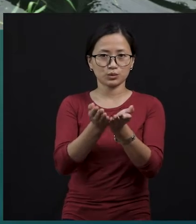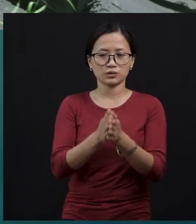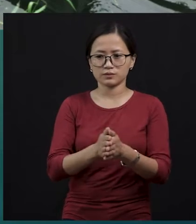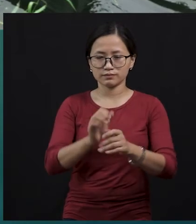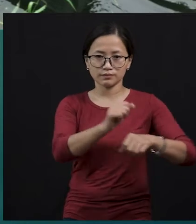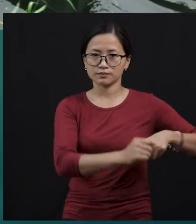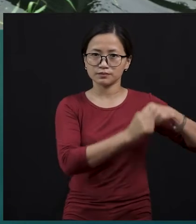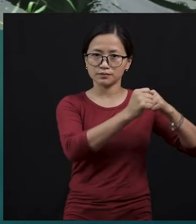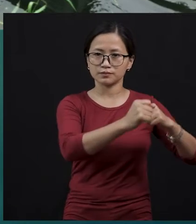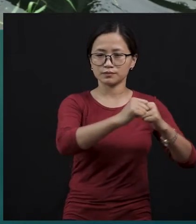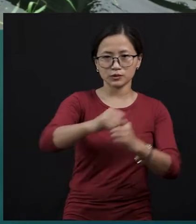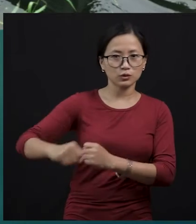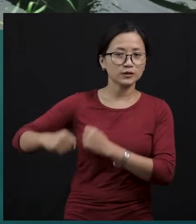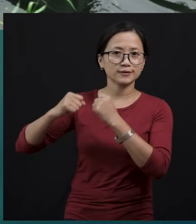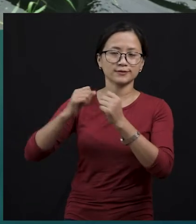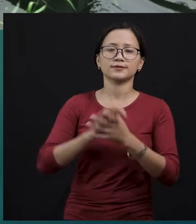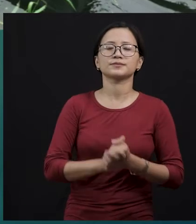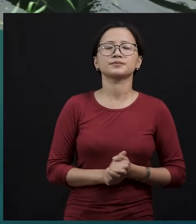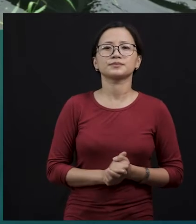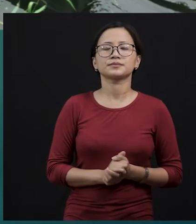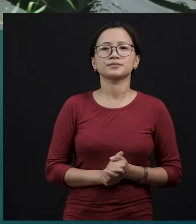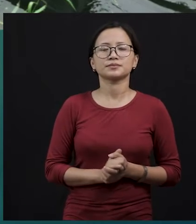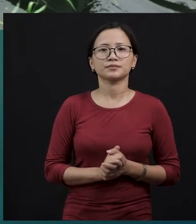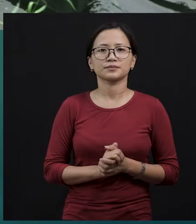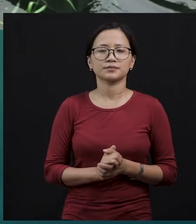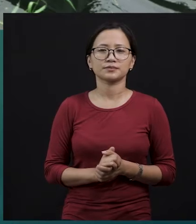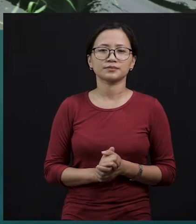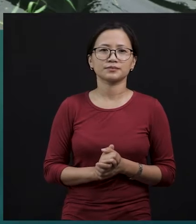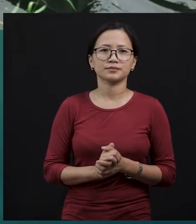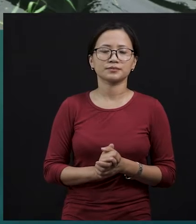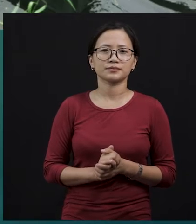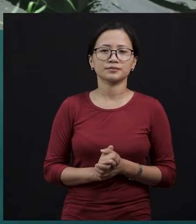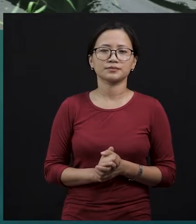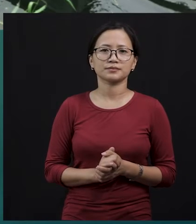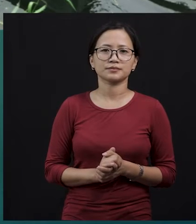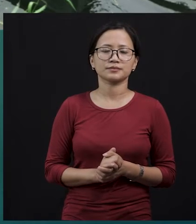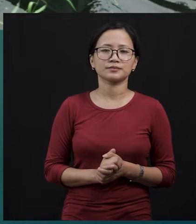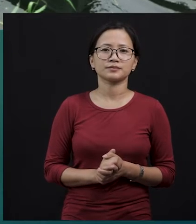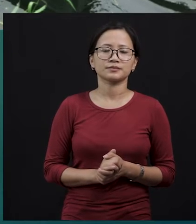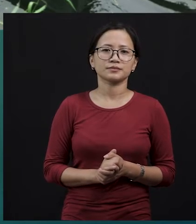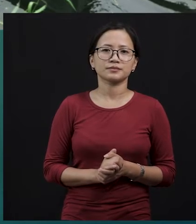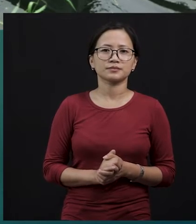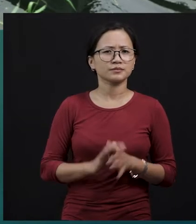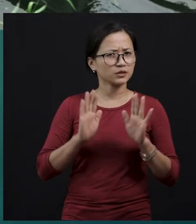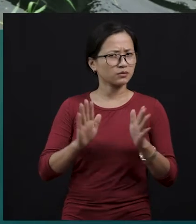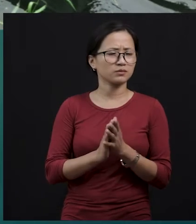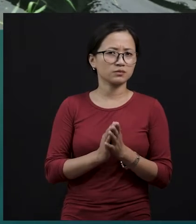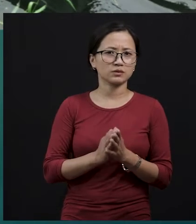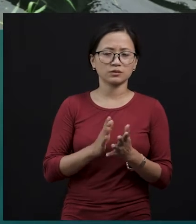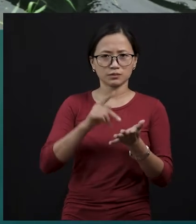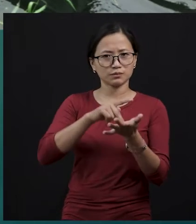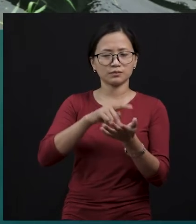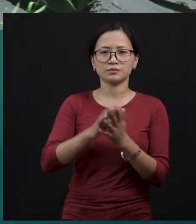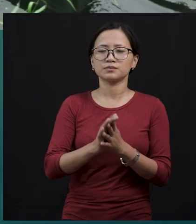showing you. There can be varieties of boats. There will be some boats that you see in the parks, right? Have you ever been to a